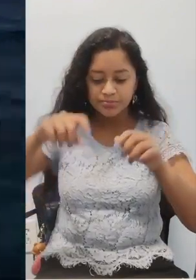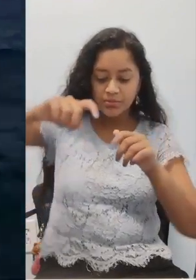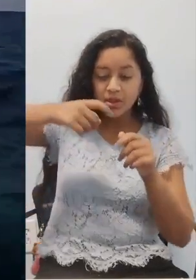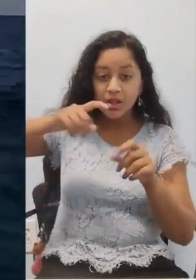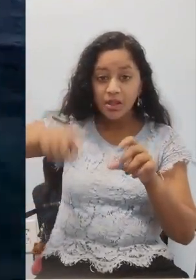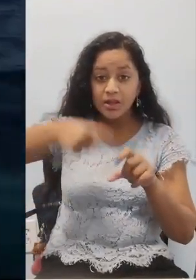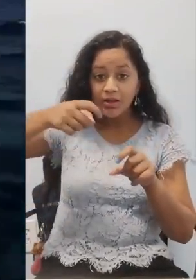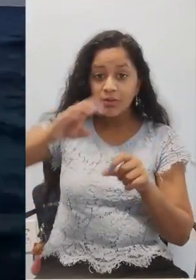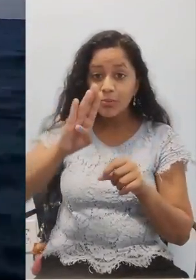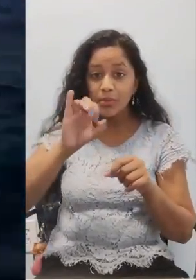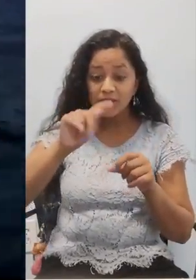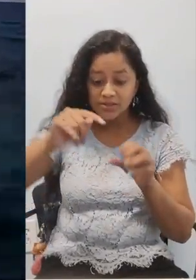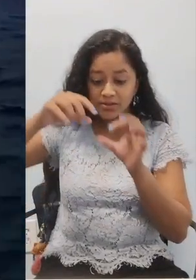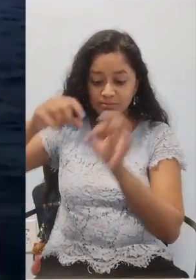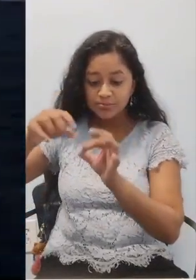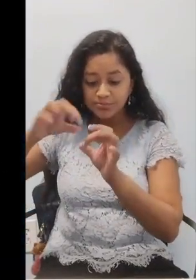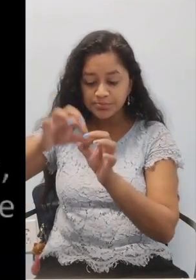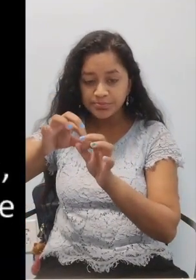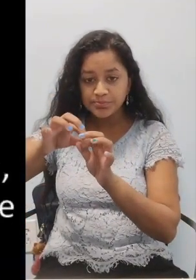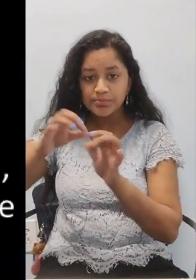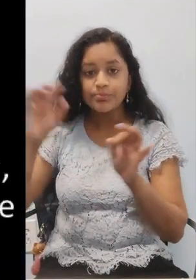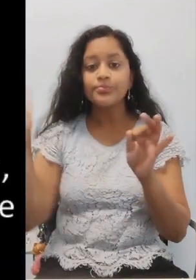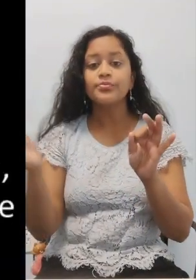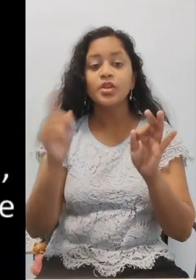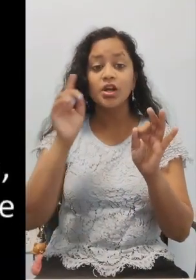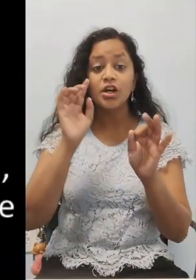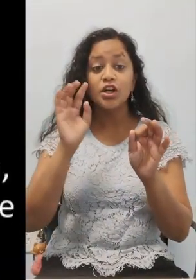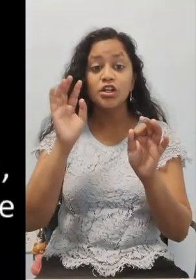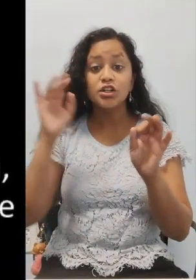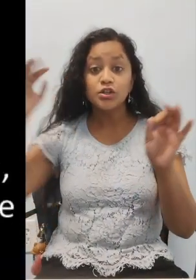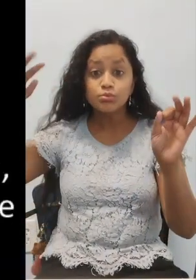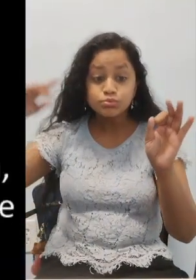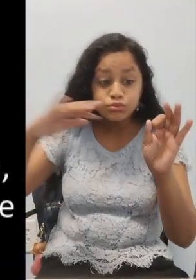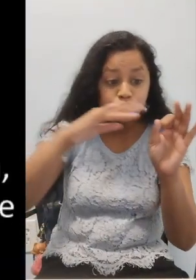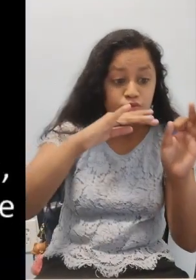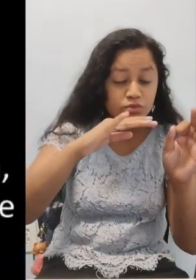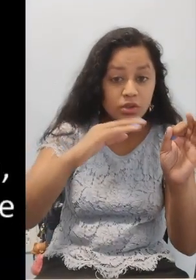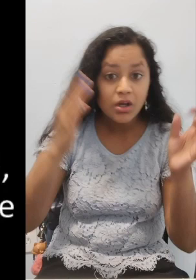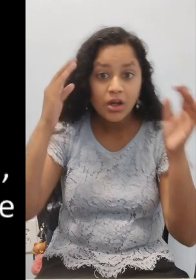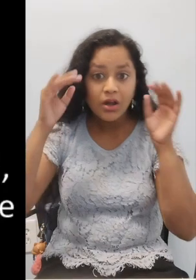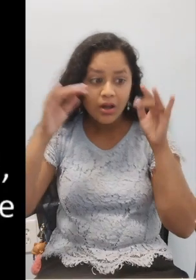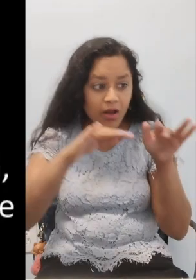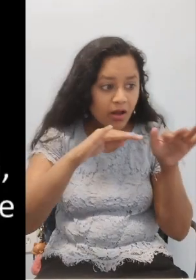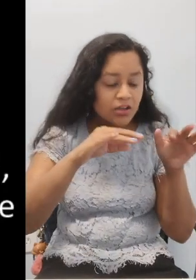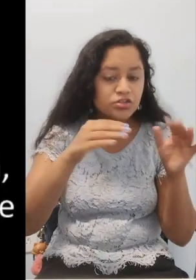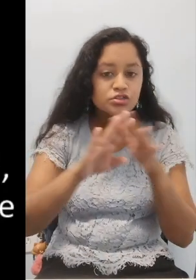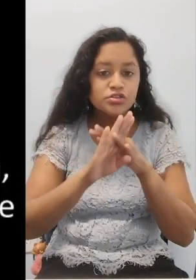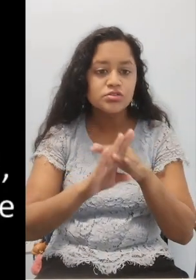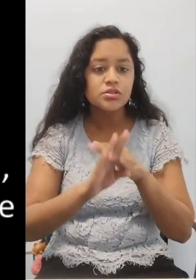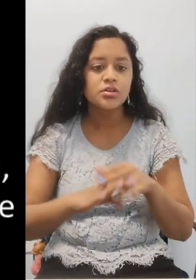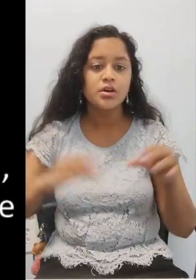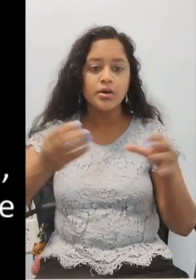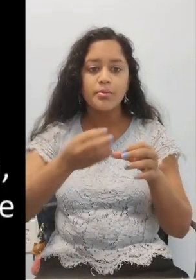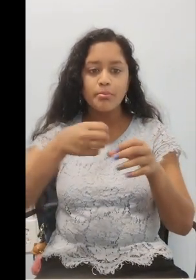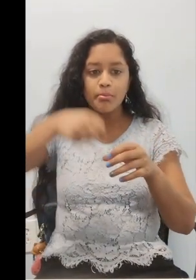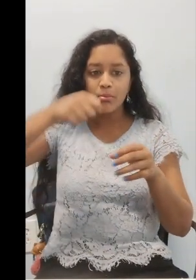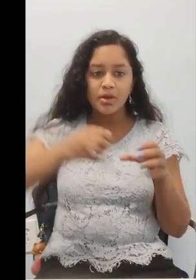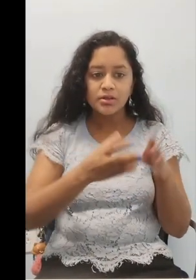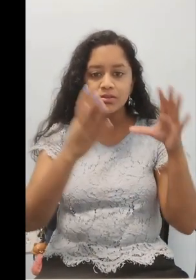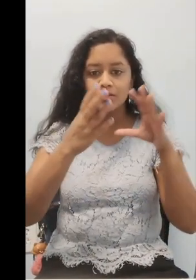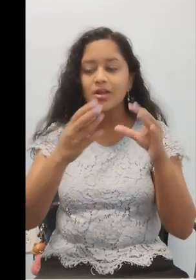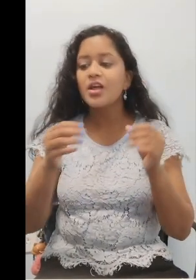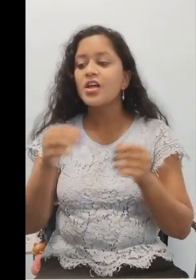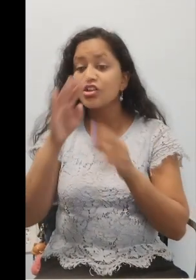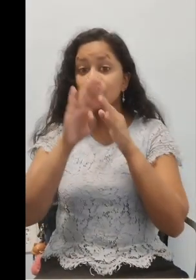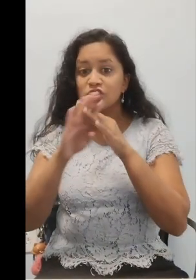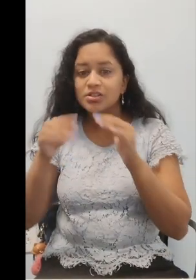deep. So we started up with the top of the coastal shelf. And we use like underwater cameras. They are baited.